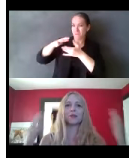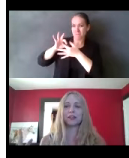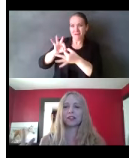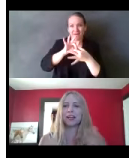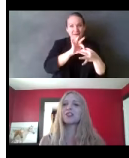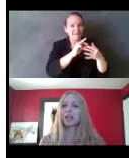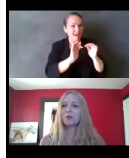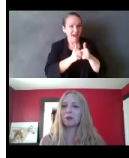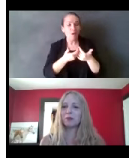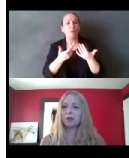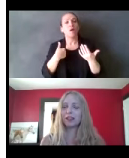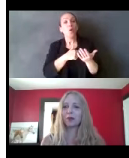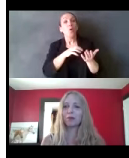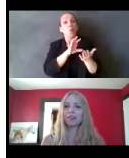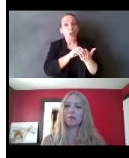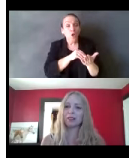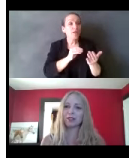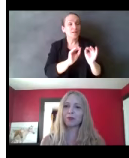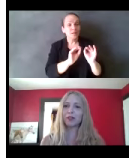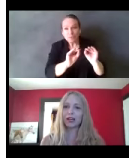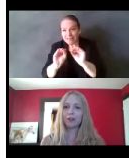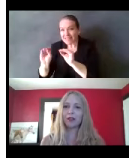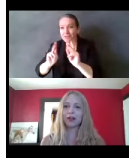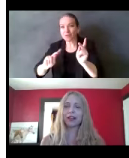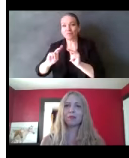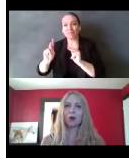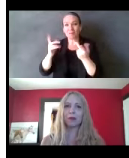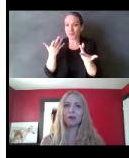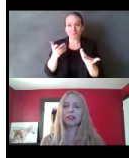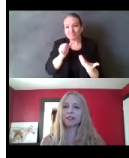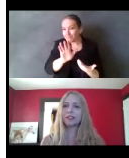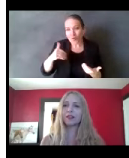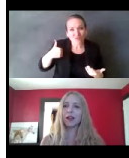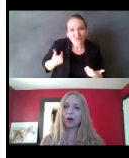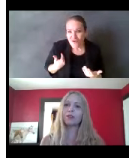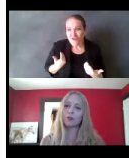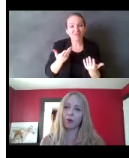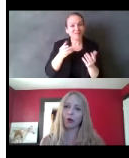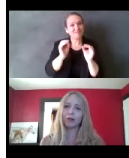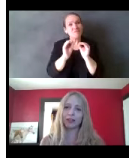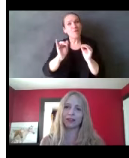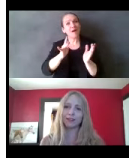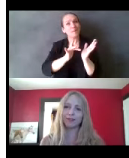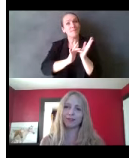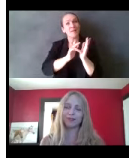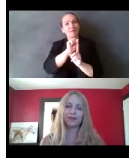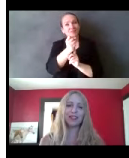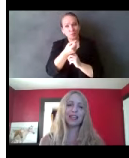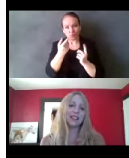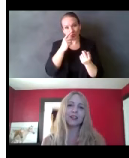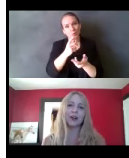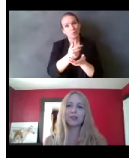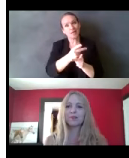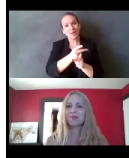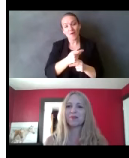trying to educate people and hope that that message will get out there and more people can seek help and support when they need it.